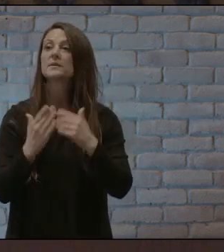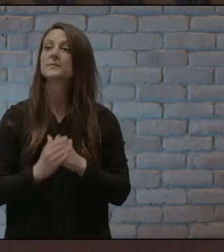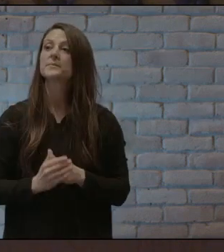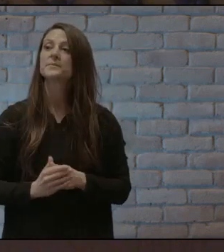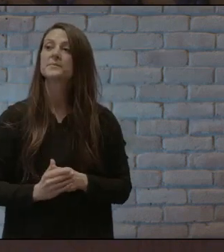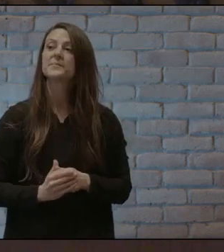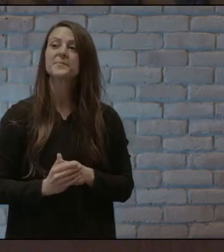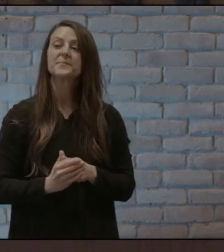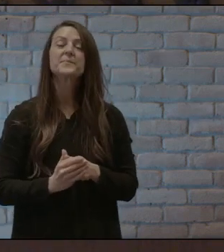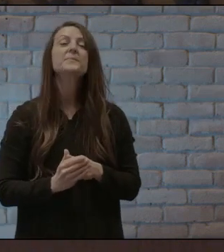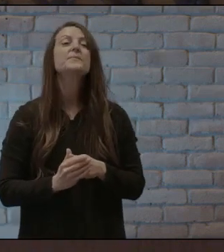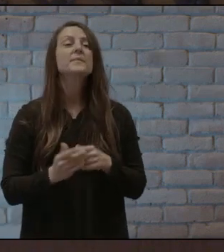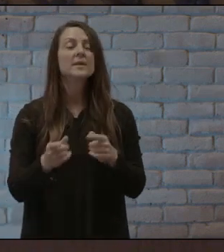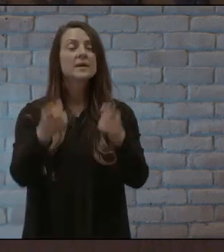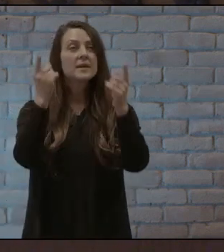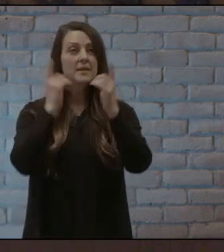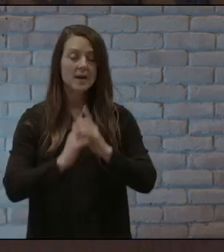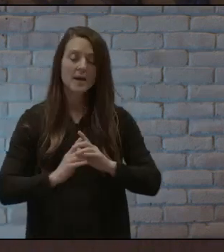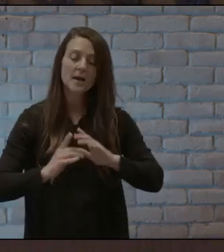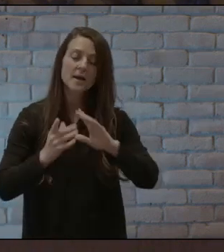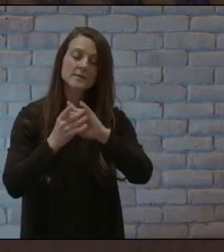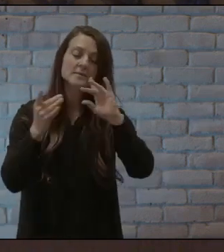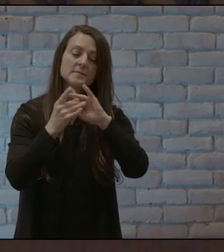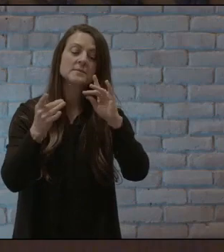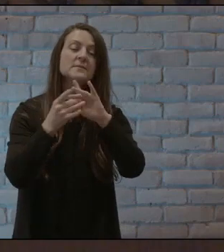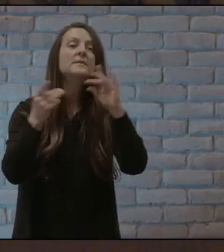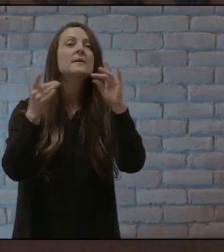thee, in enchant and high